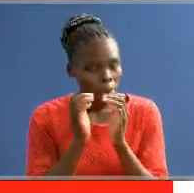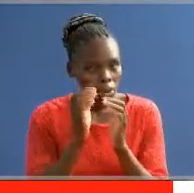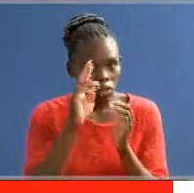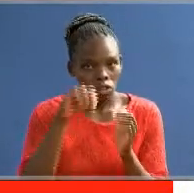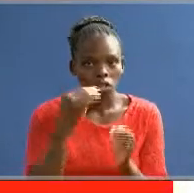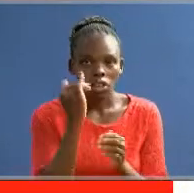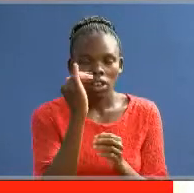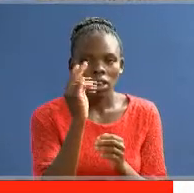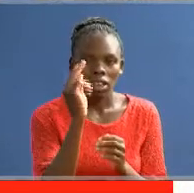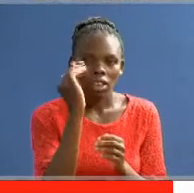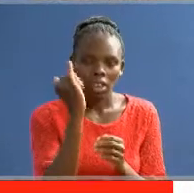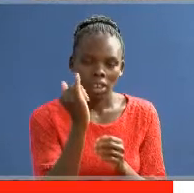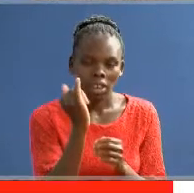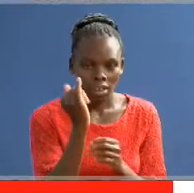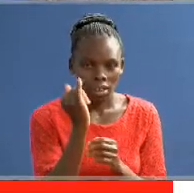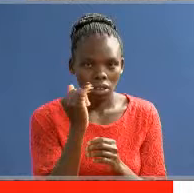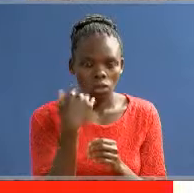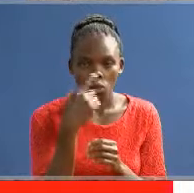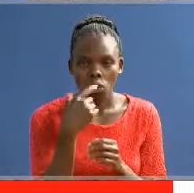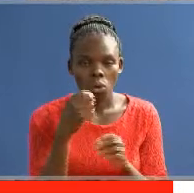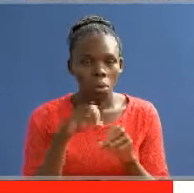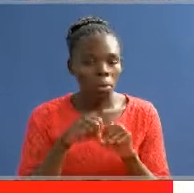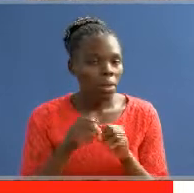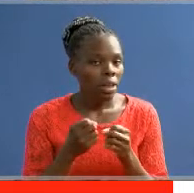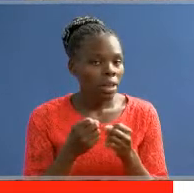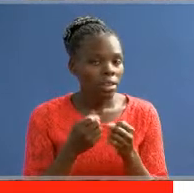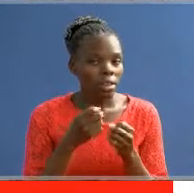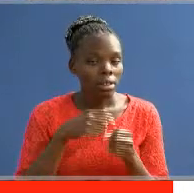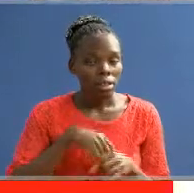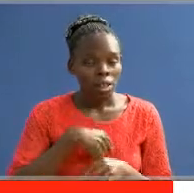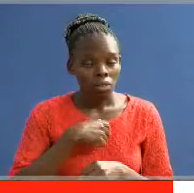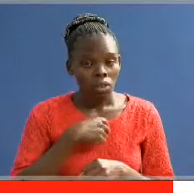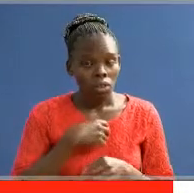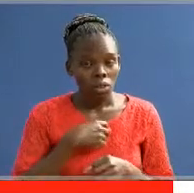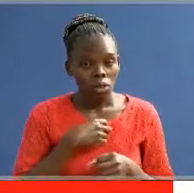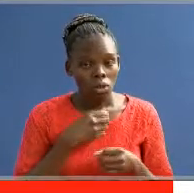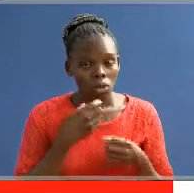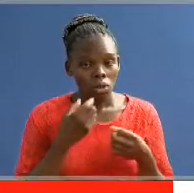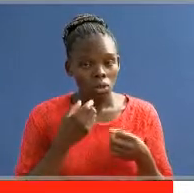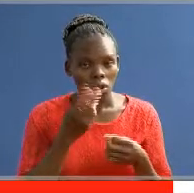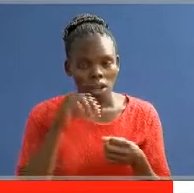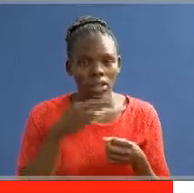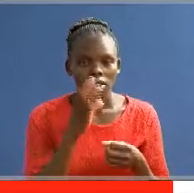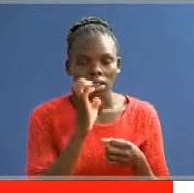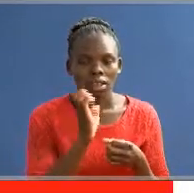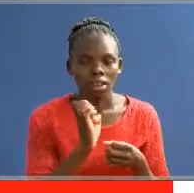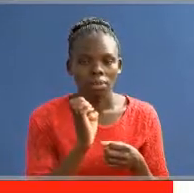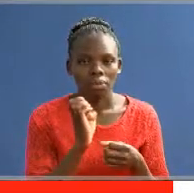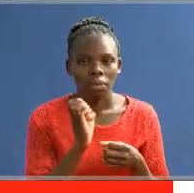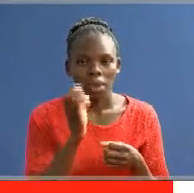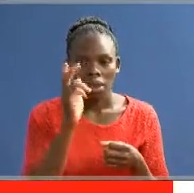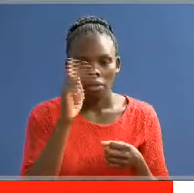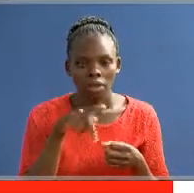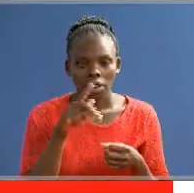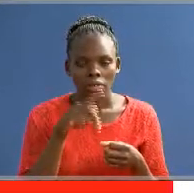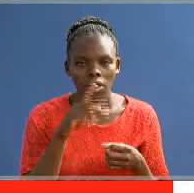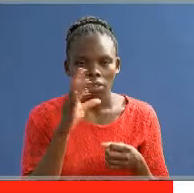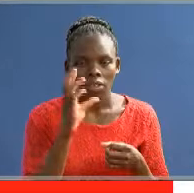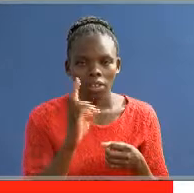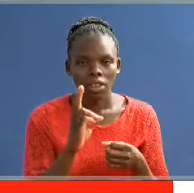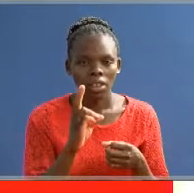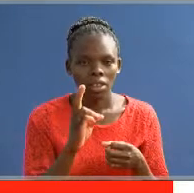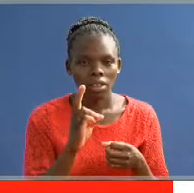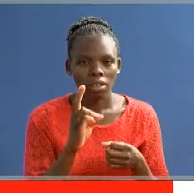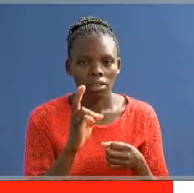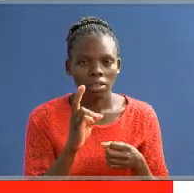Njokinje Raine, an oncologist who breaks down cervical cancer. Human papillomavirus, or HPV, is basically, I would say,